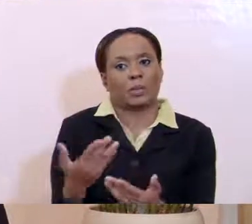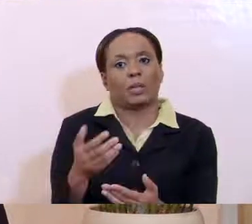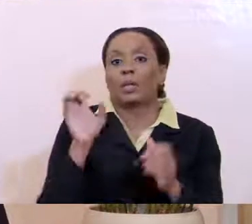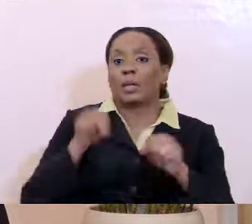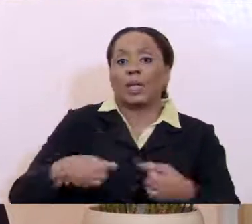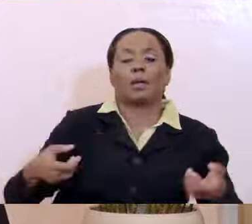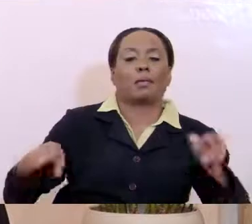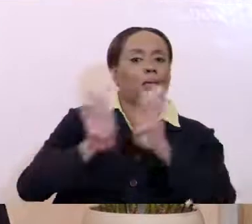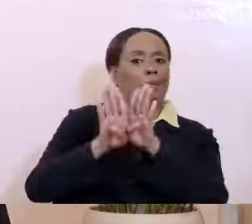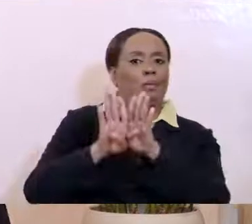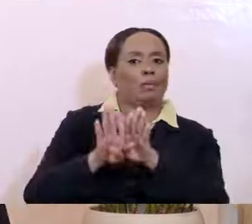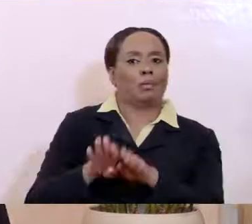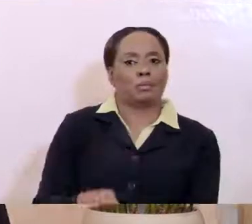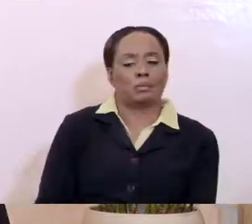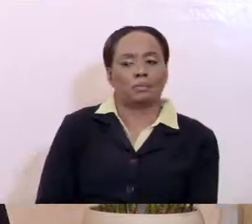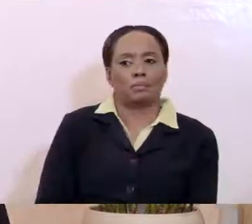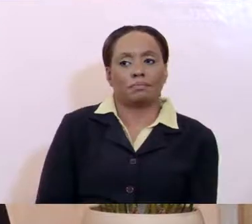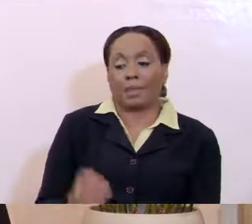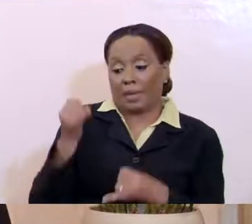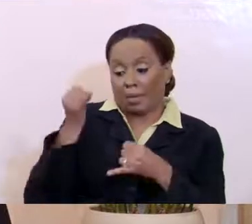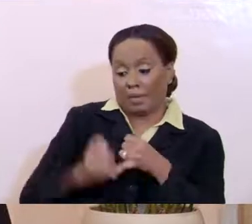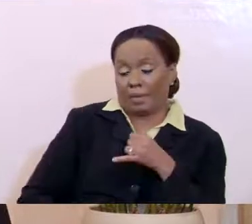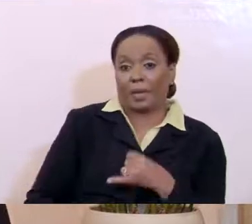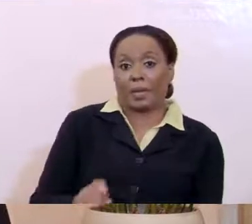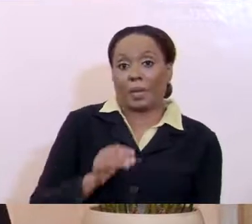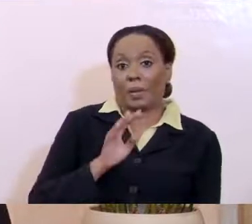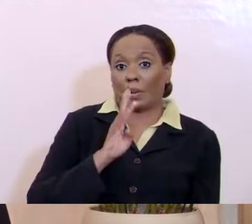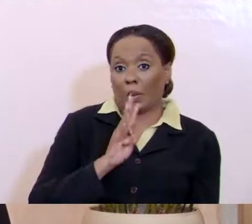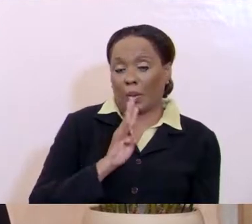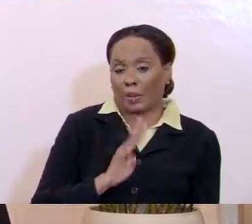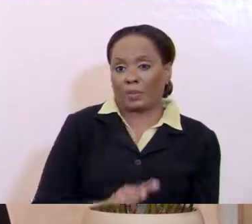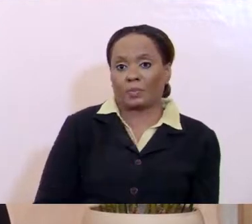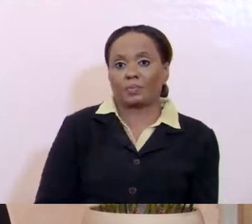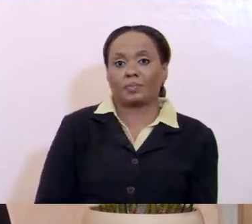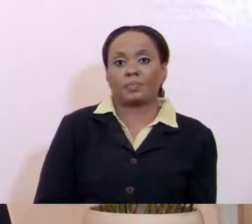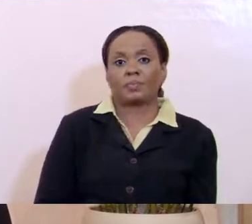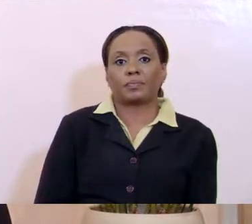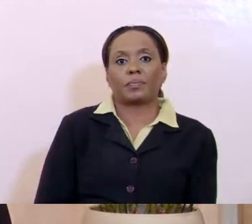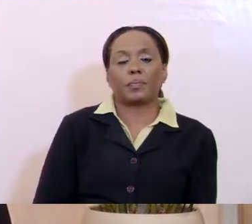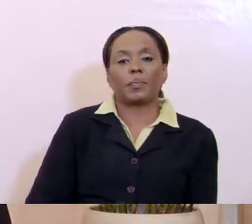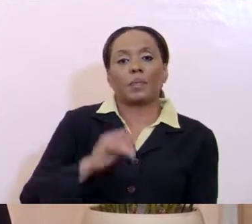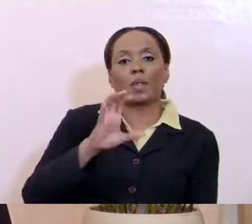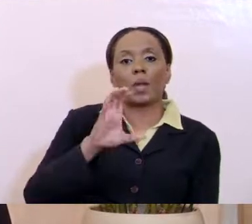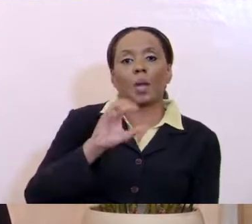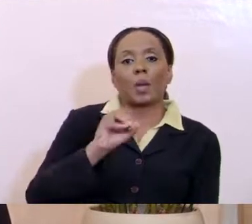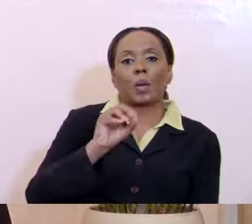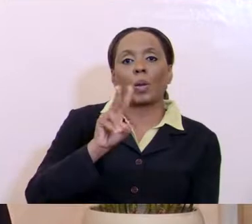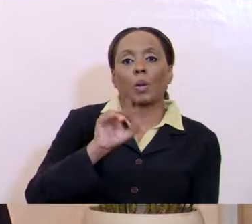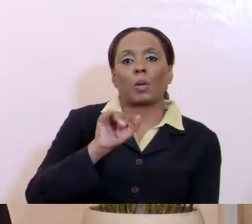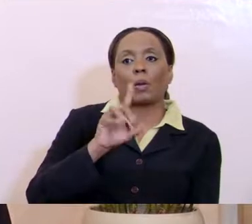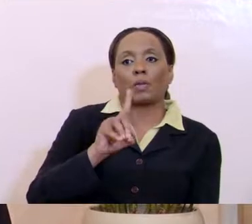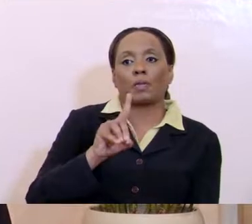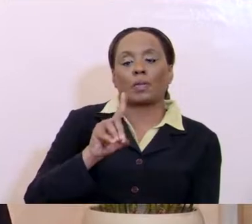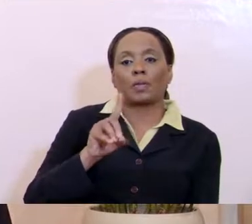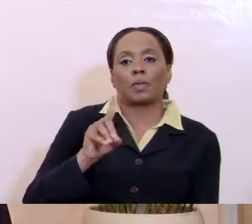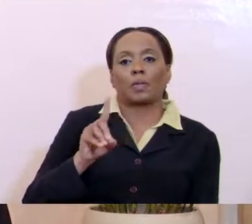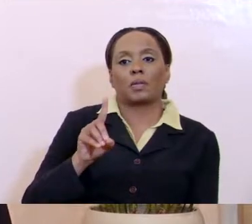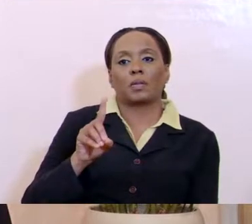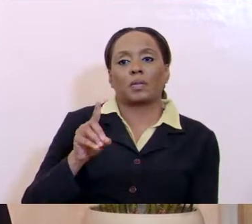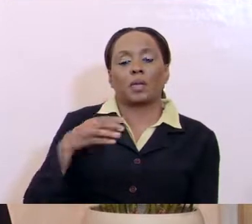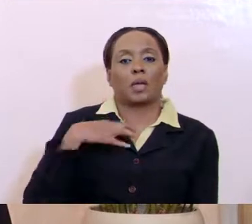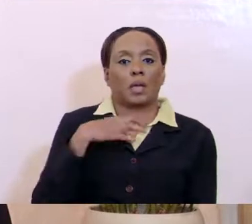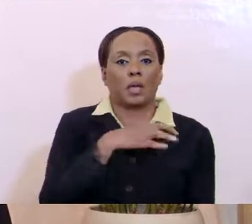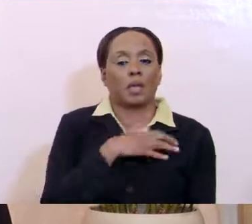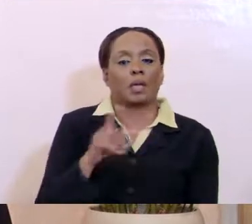closed. My final word is that the COVID unit will be out in force over the